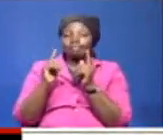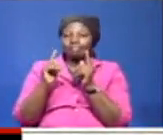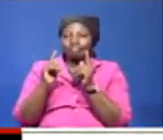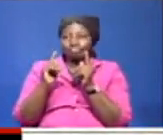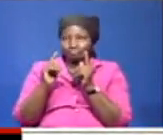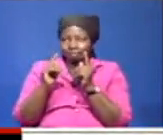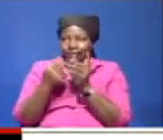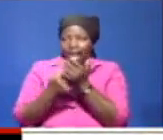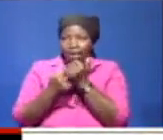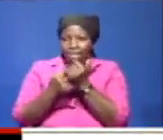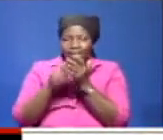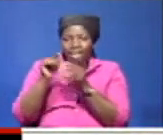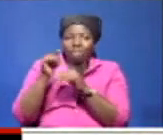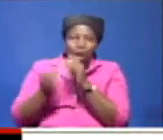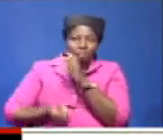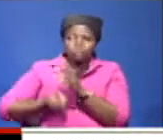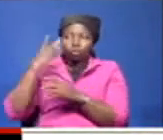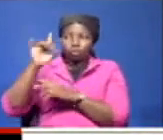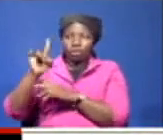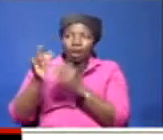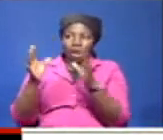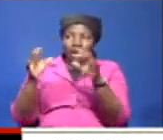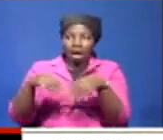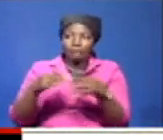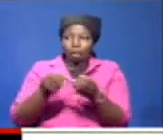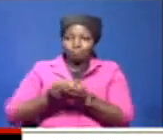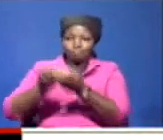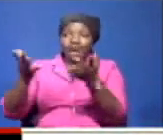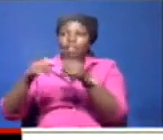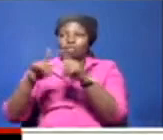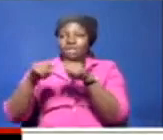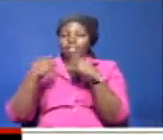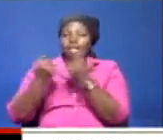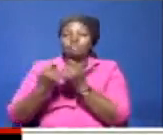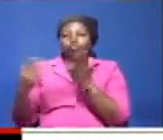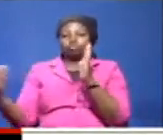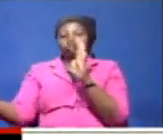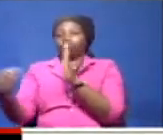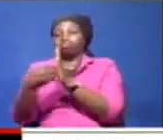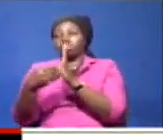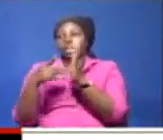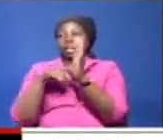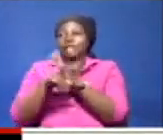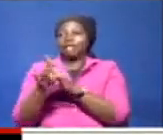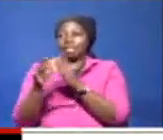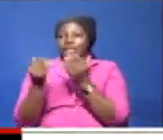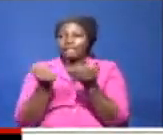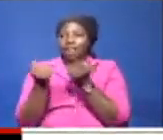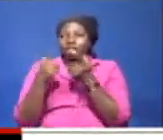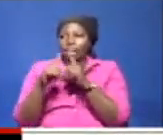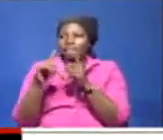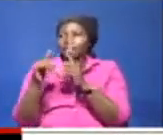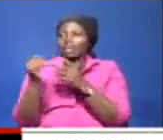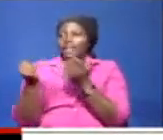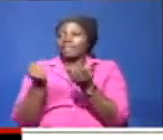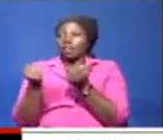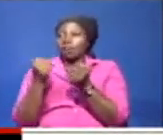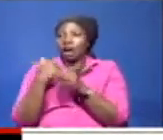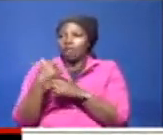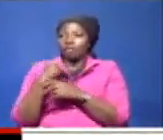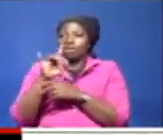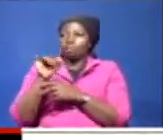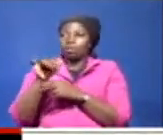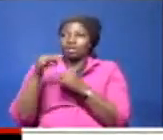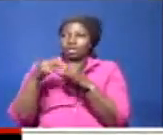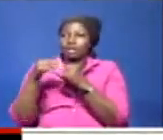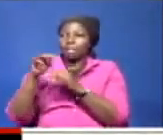one company, supplied to the teams who then insert them into their cars. Otherwise, the cars have the 1.6 liter turbocharged engine as